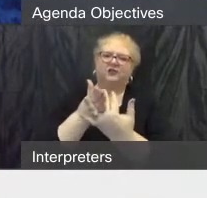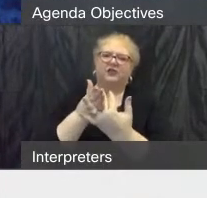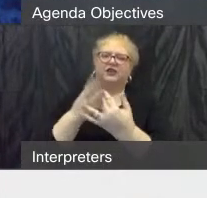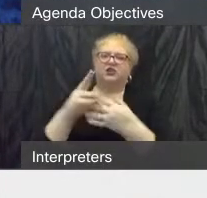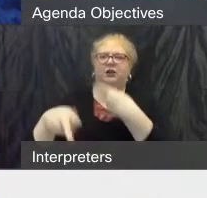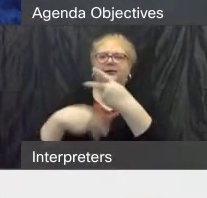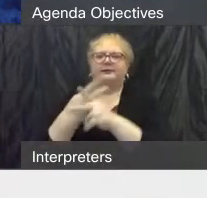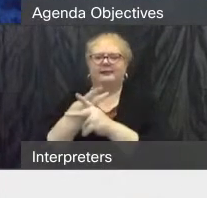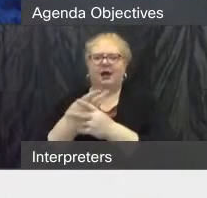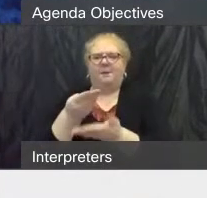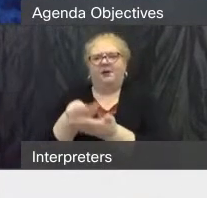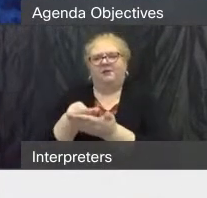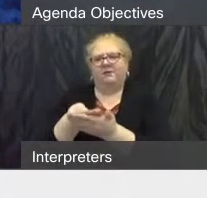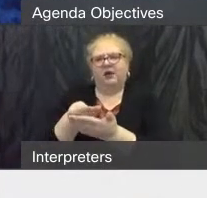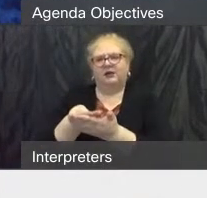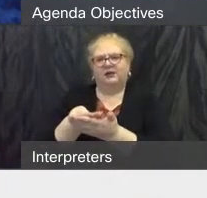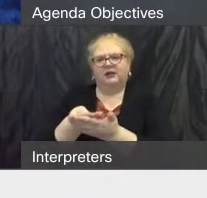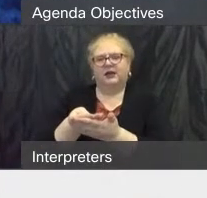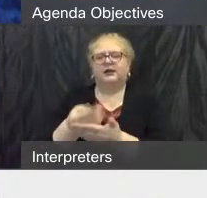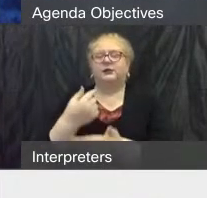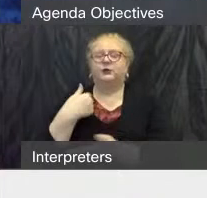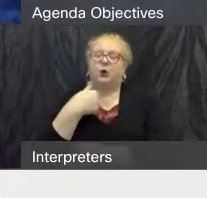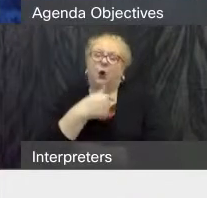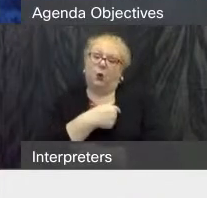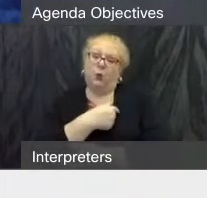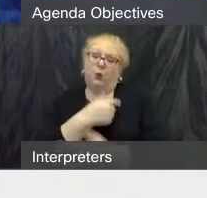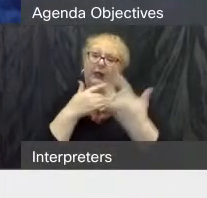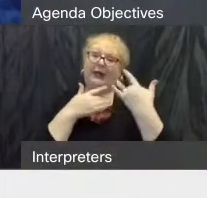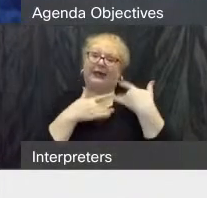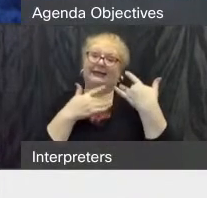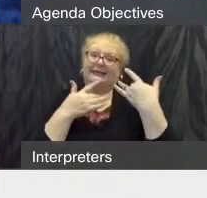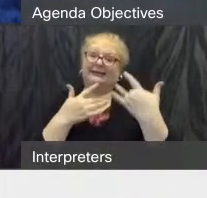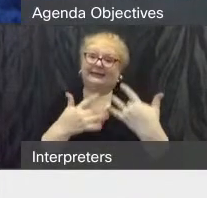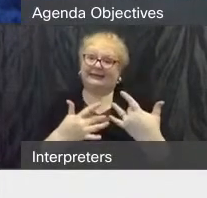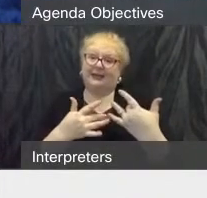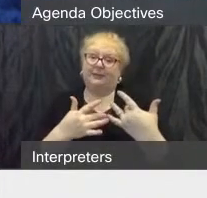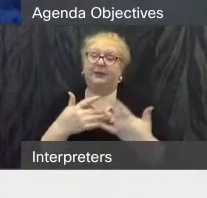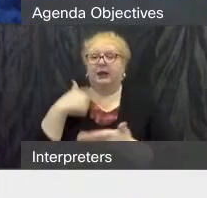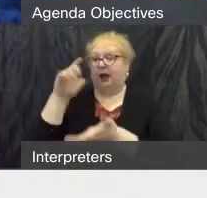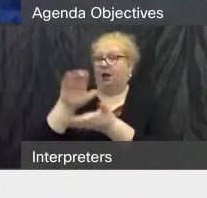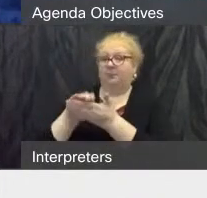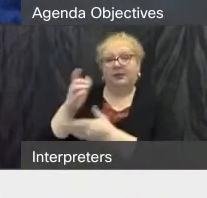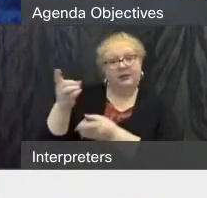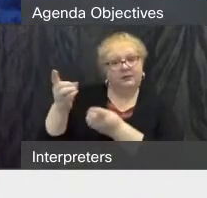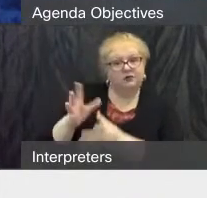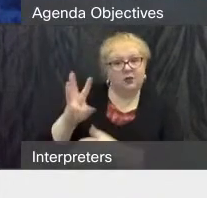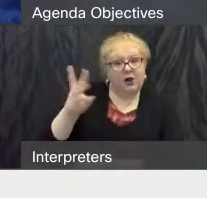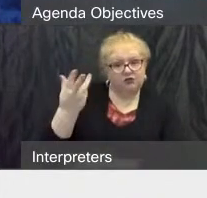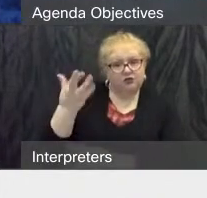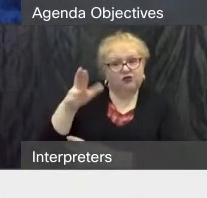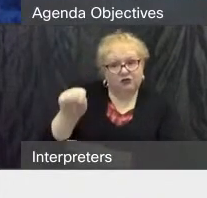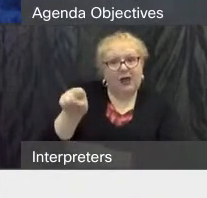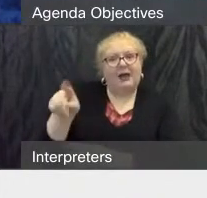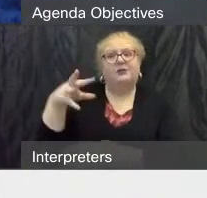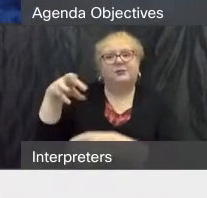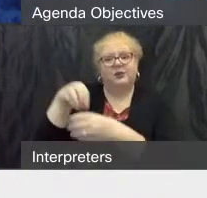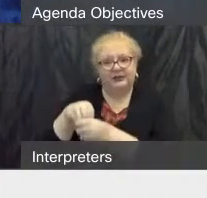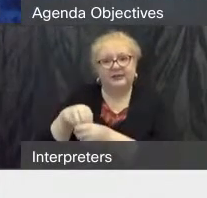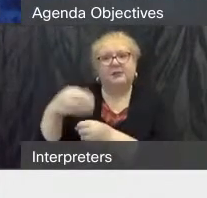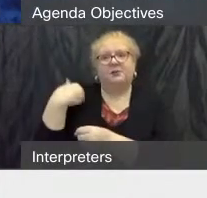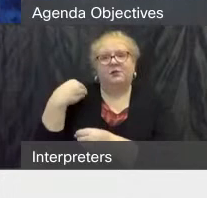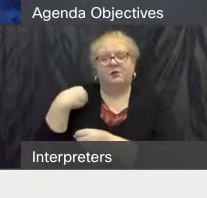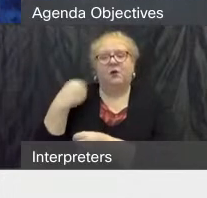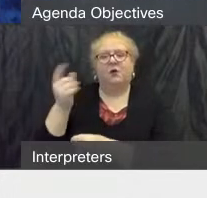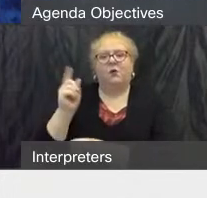we typically, and I believe Director Wright has even participated in this, to where she would